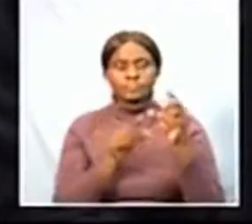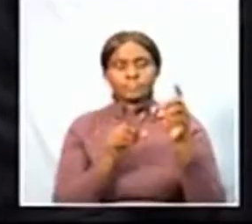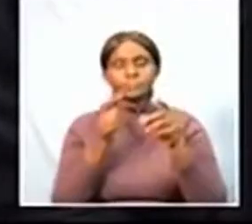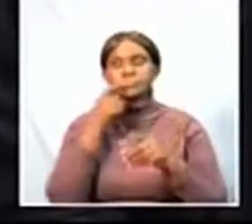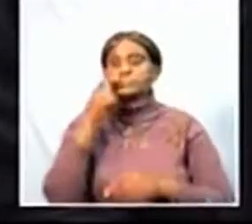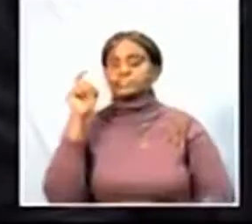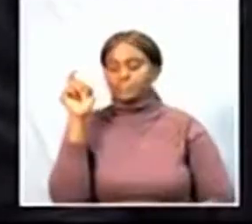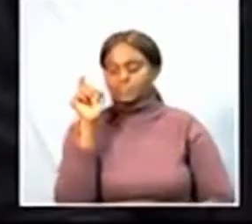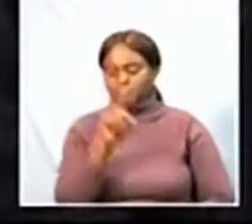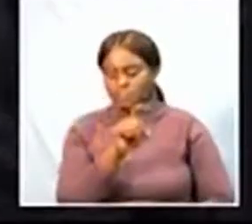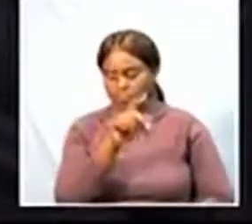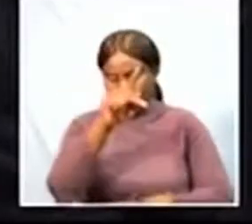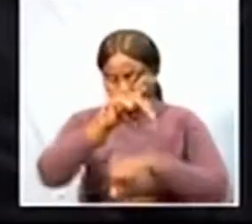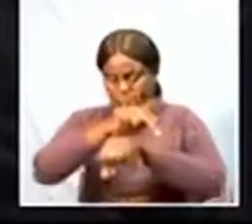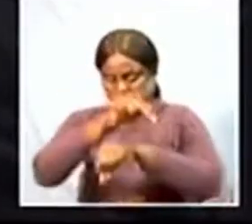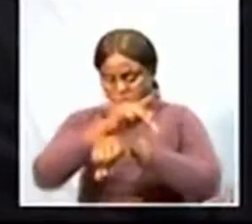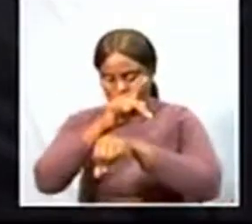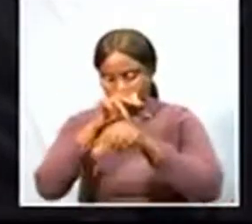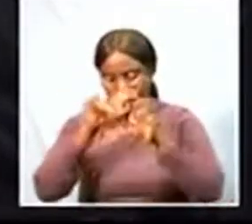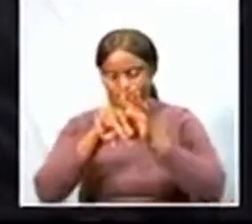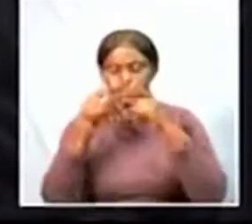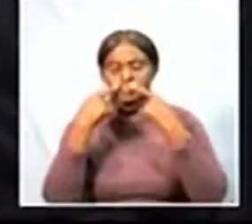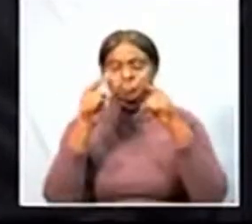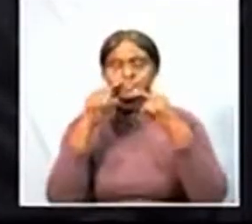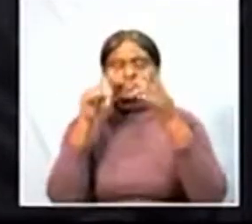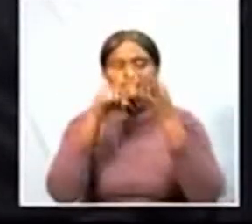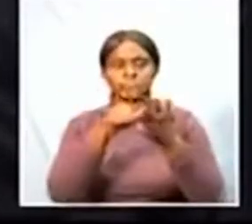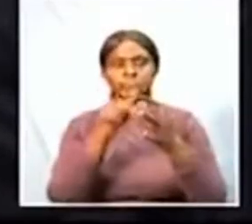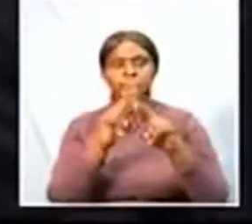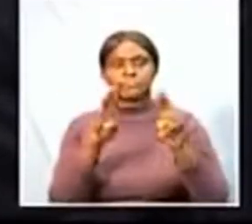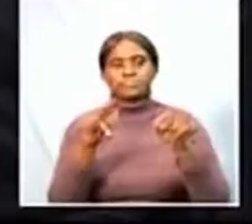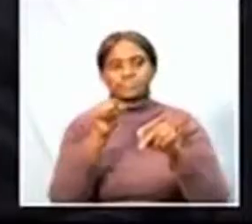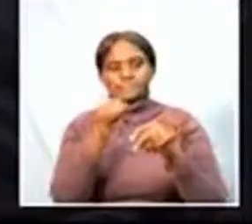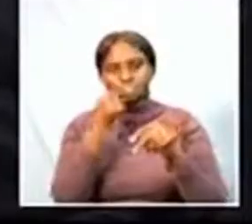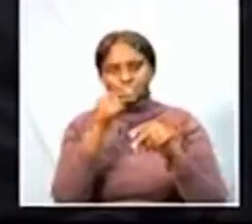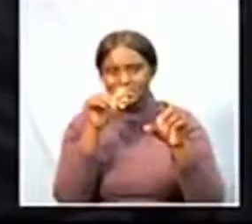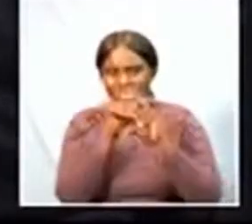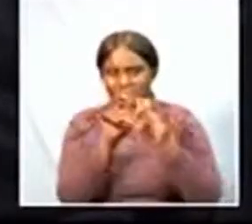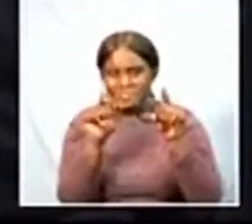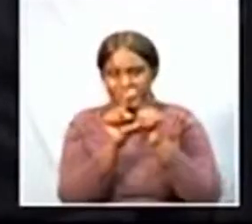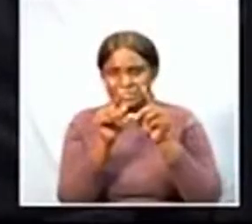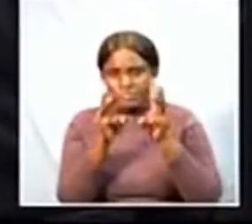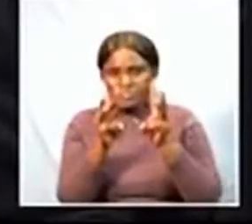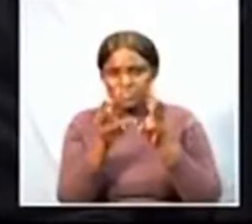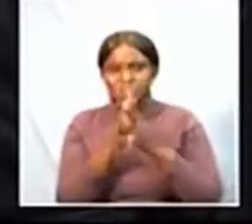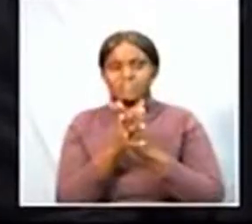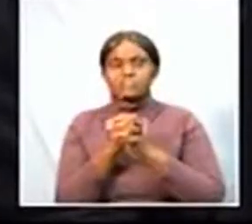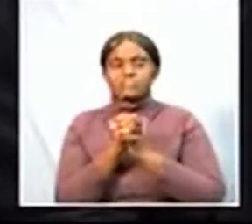directive on the projects on the circular cited, the Chair, is saying to this effect,